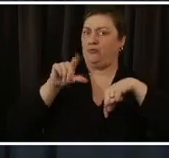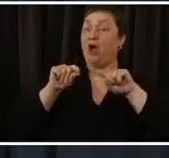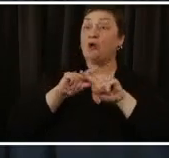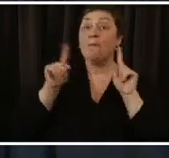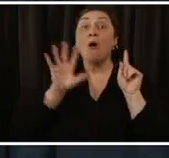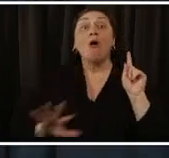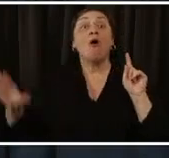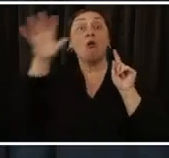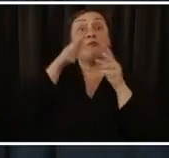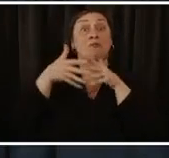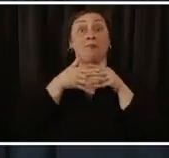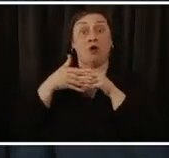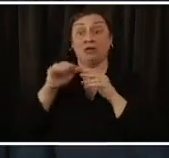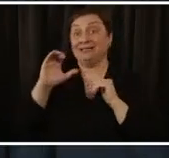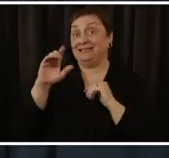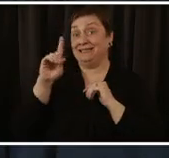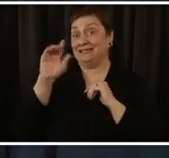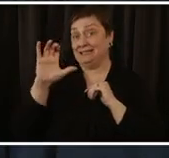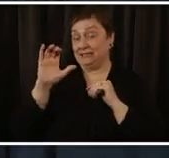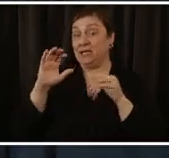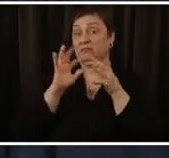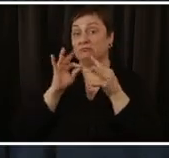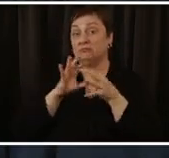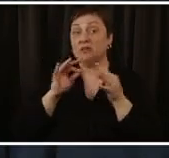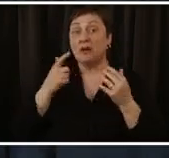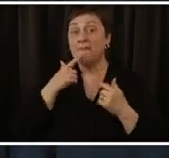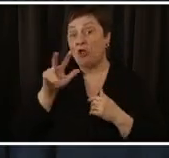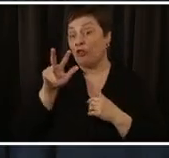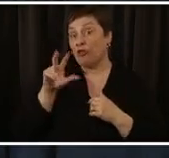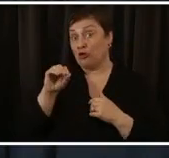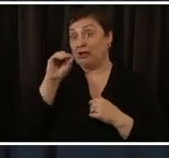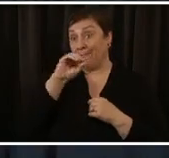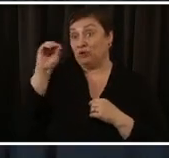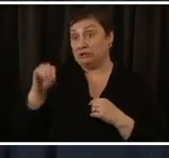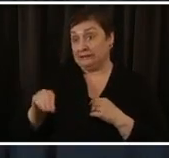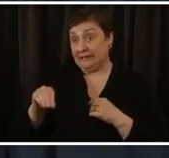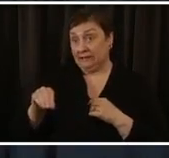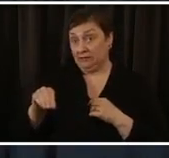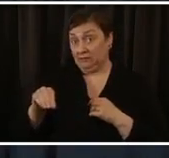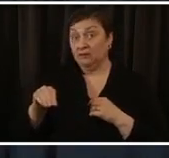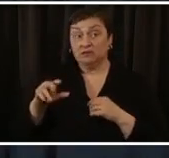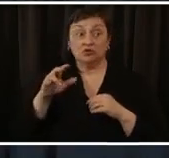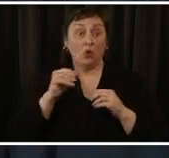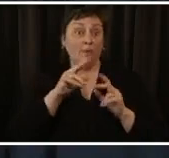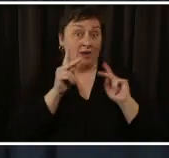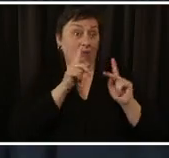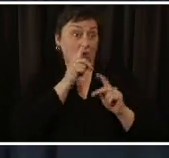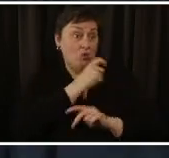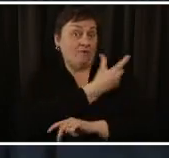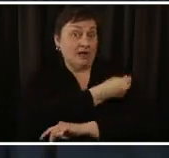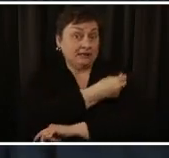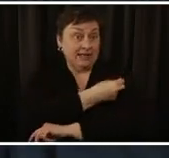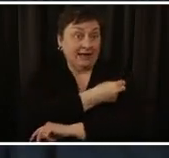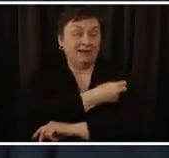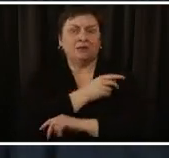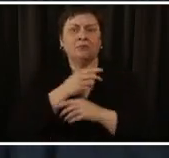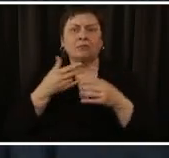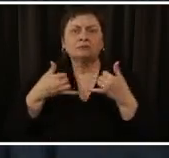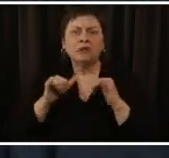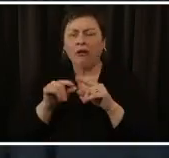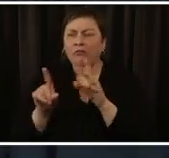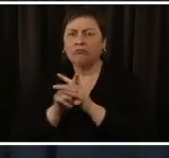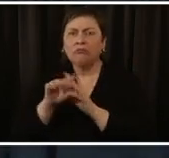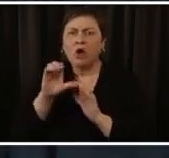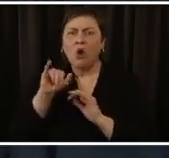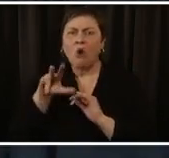approximately 30% of breakthrough cases appear to have been asymptomatic. That's actually higher than the overall